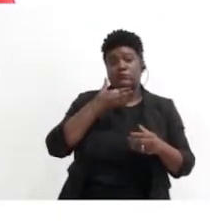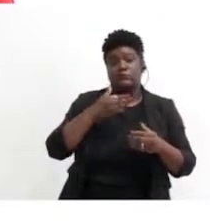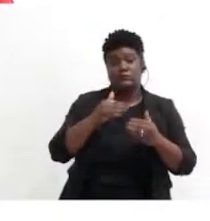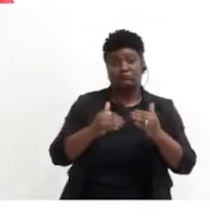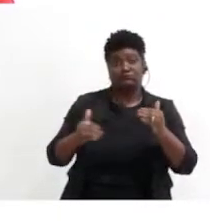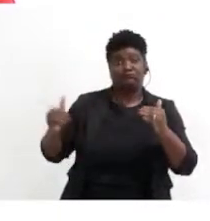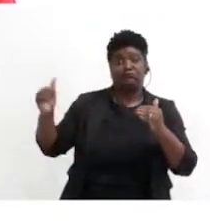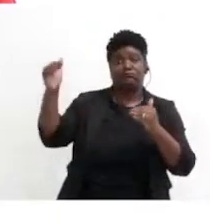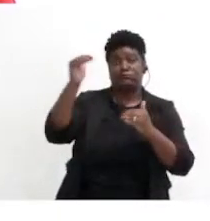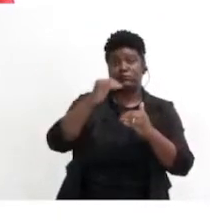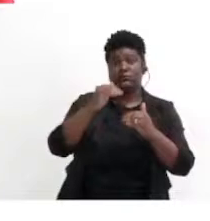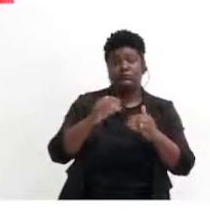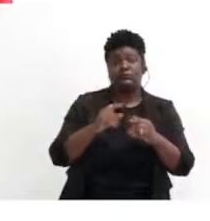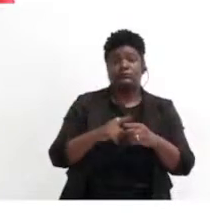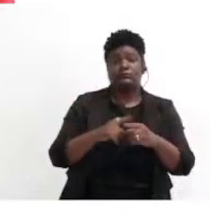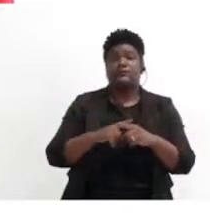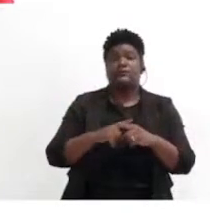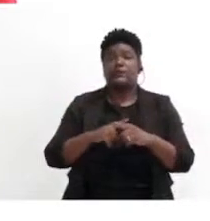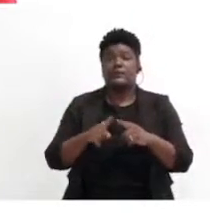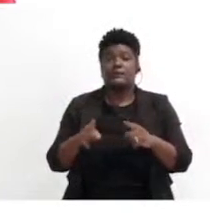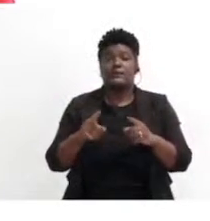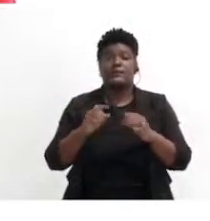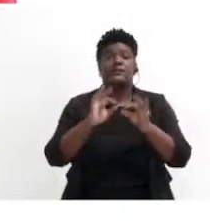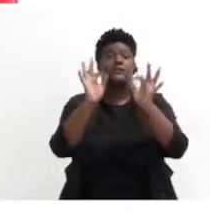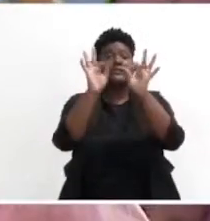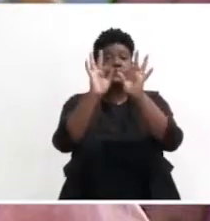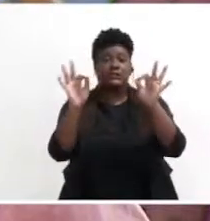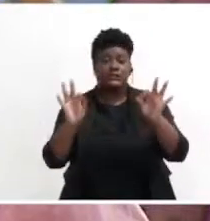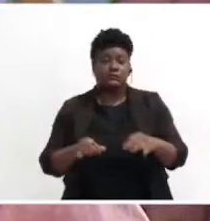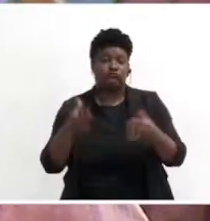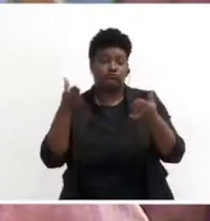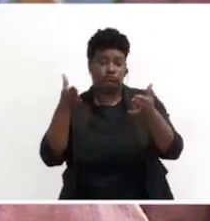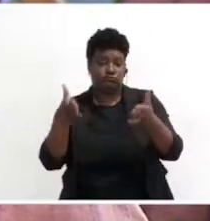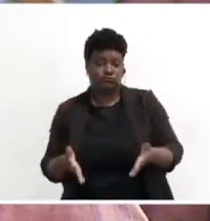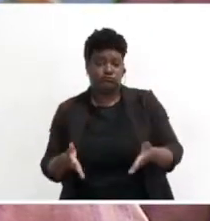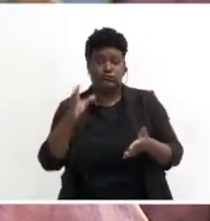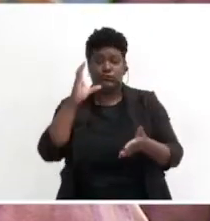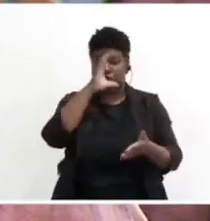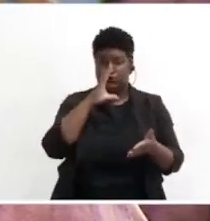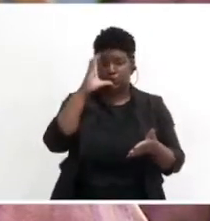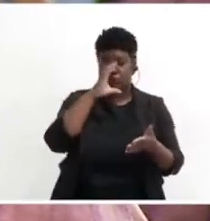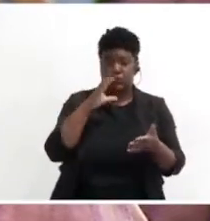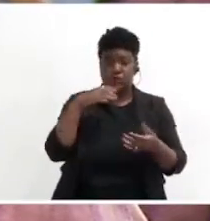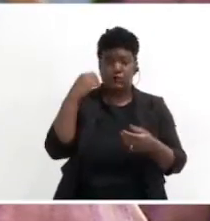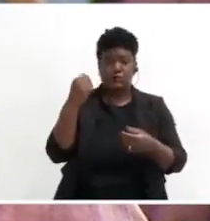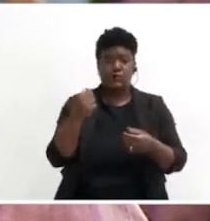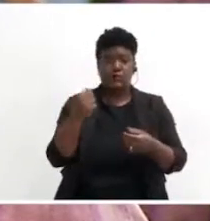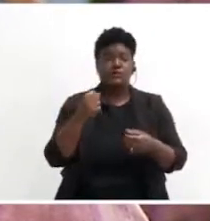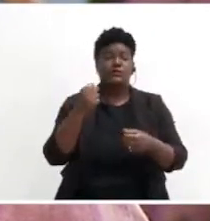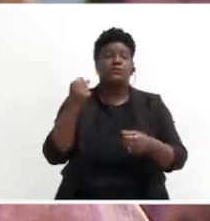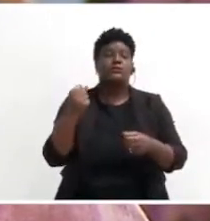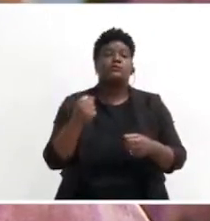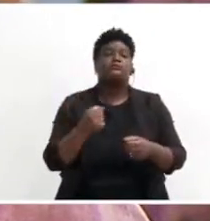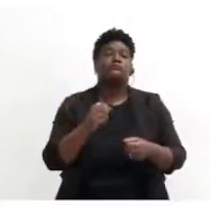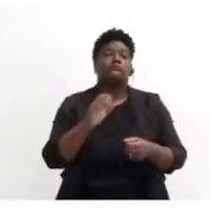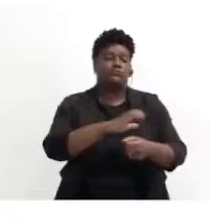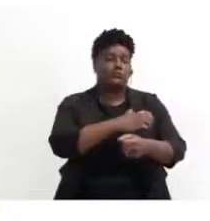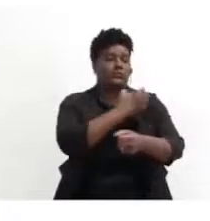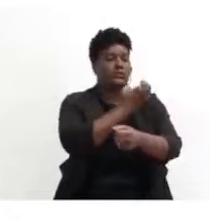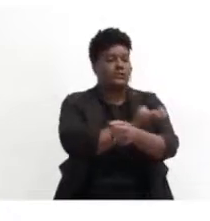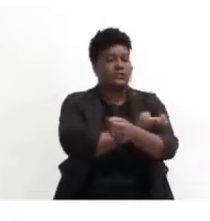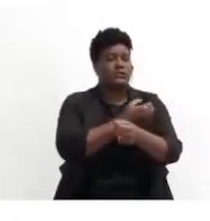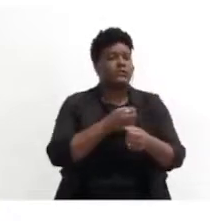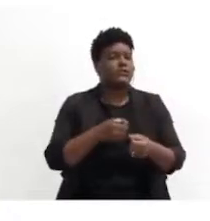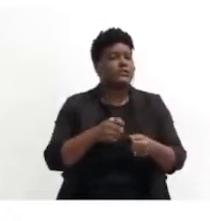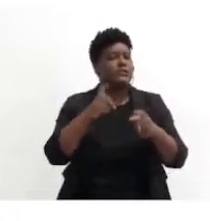is the power per bit in sending a bit of memory from one